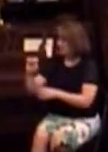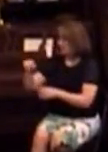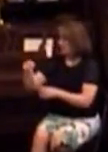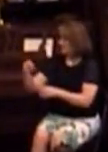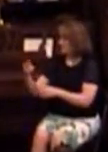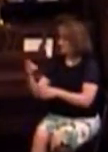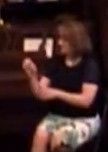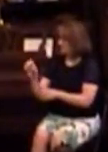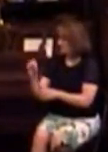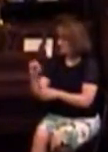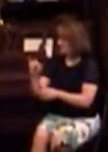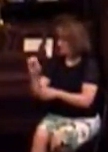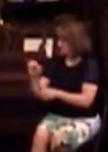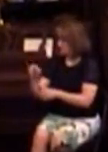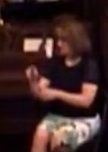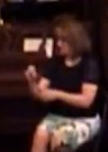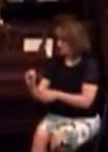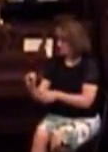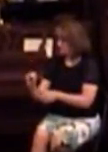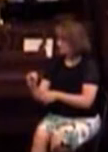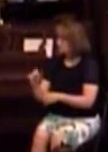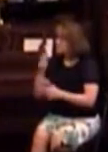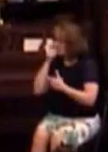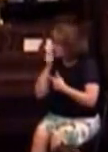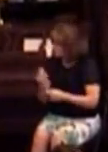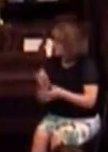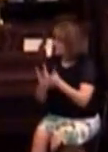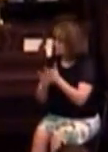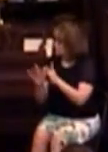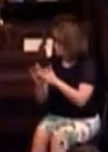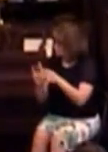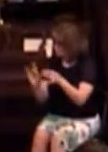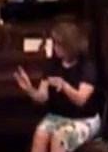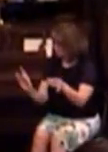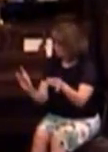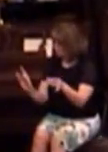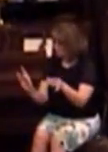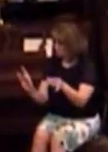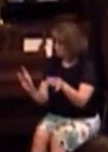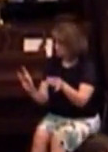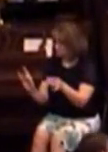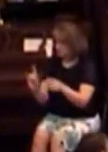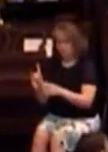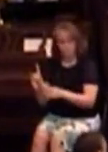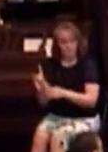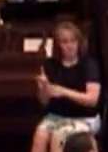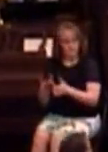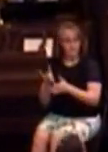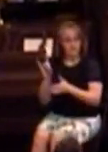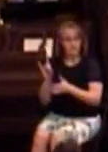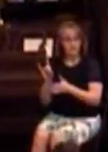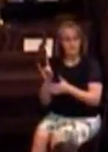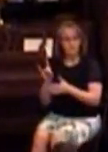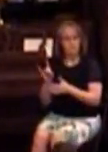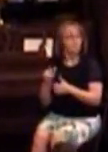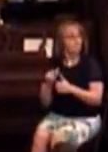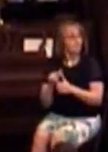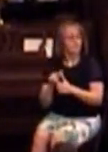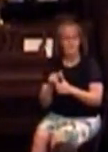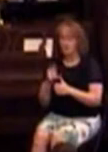interesting scripture. It says, hold it, where is it? There it is. For we are